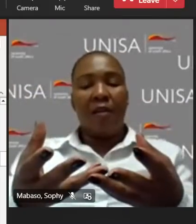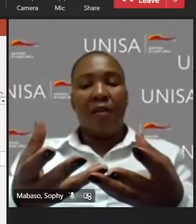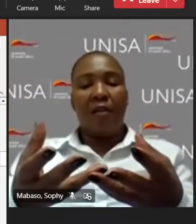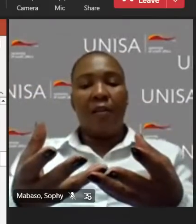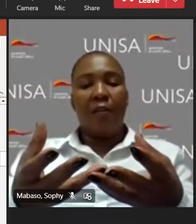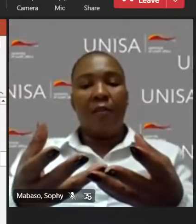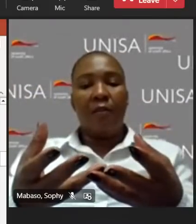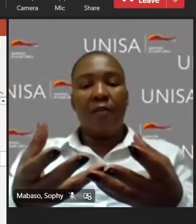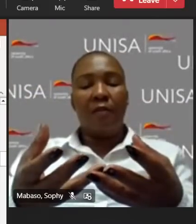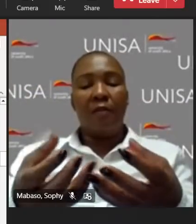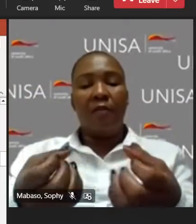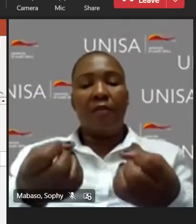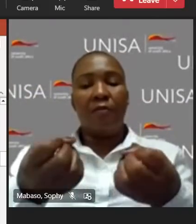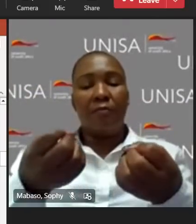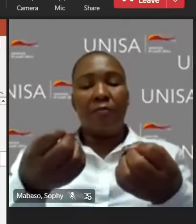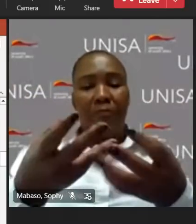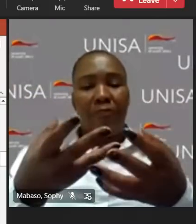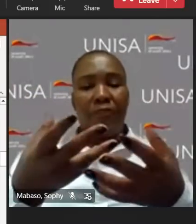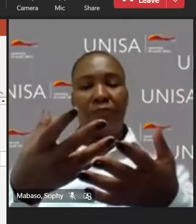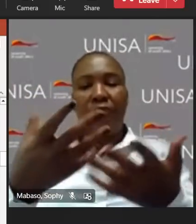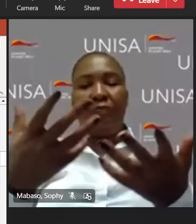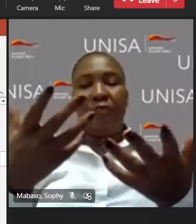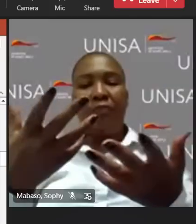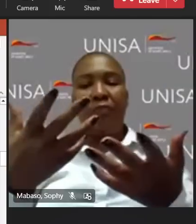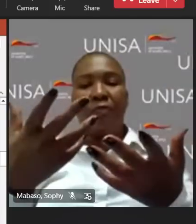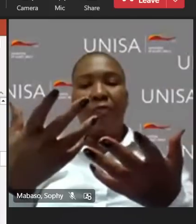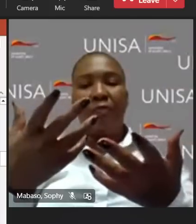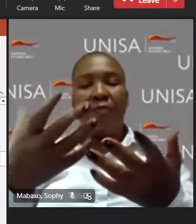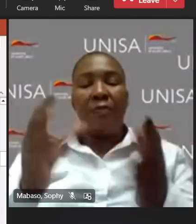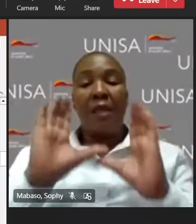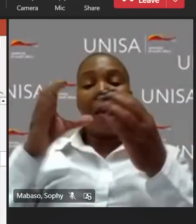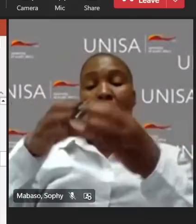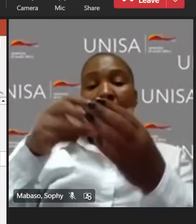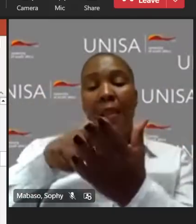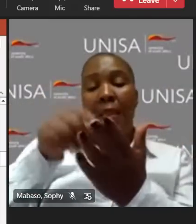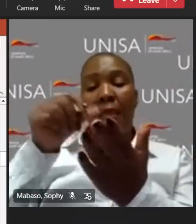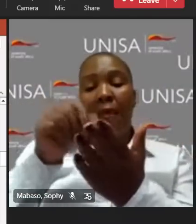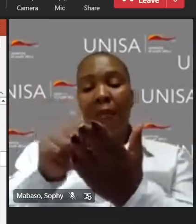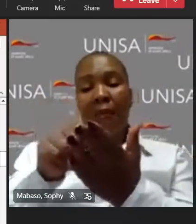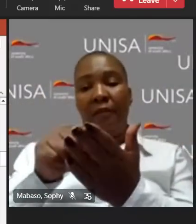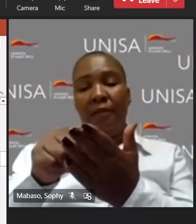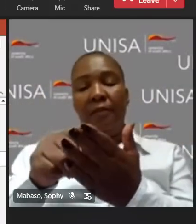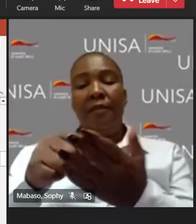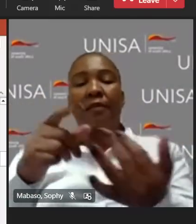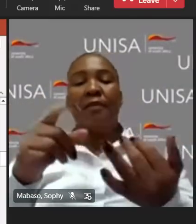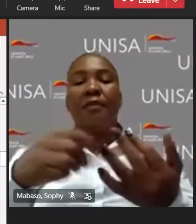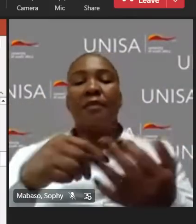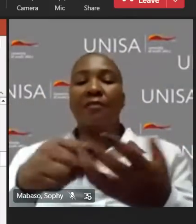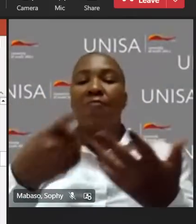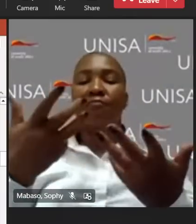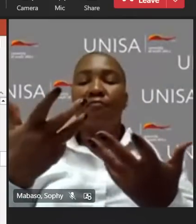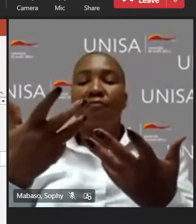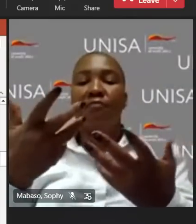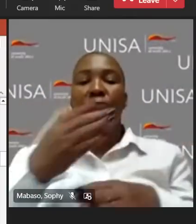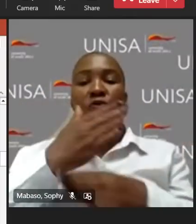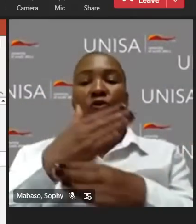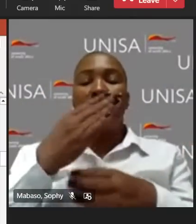a company letterhead with a company name, VAT number,